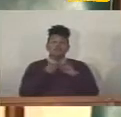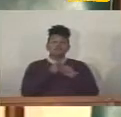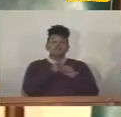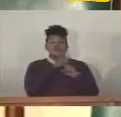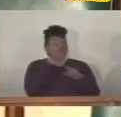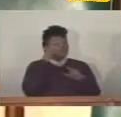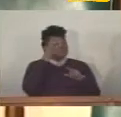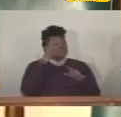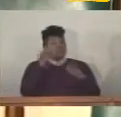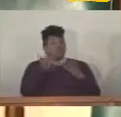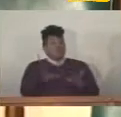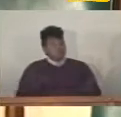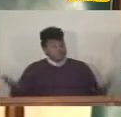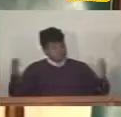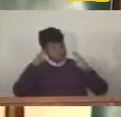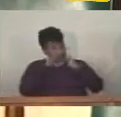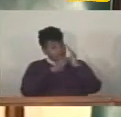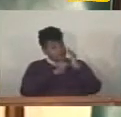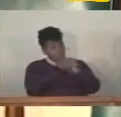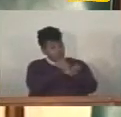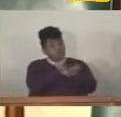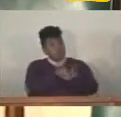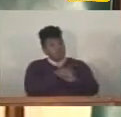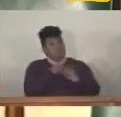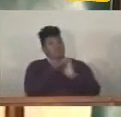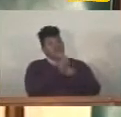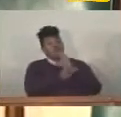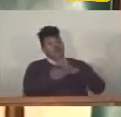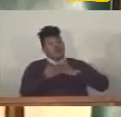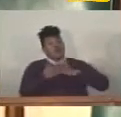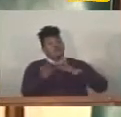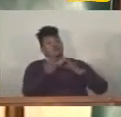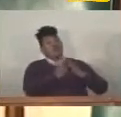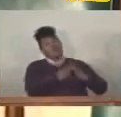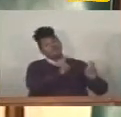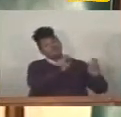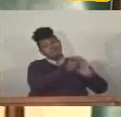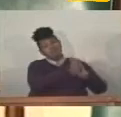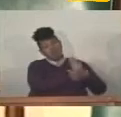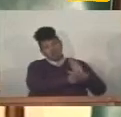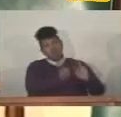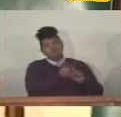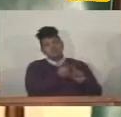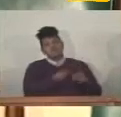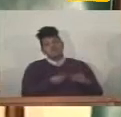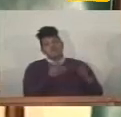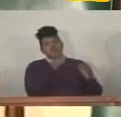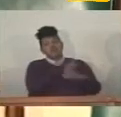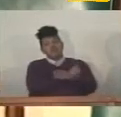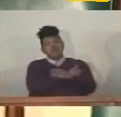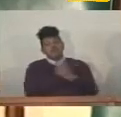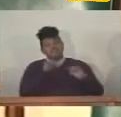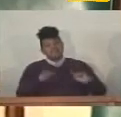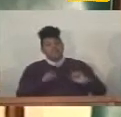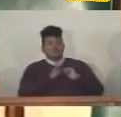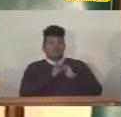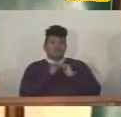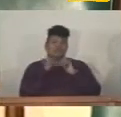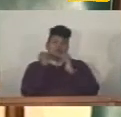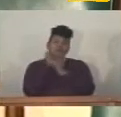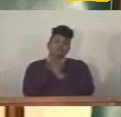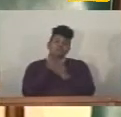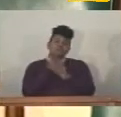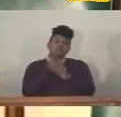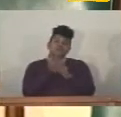Agricultural Commodities Regulatory Authorities Act, hereinafter referred to as the Act, provides that the authority may, with the approval